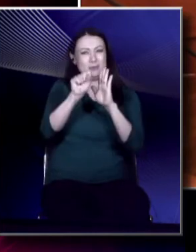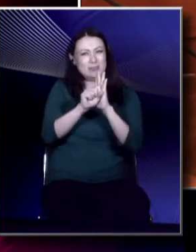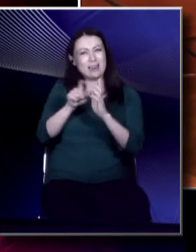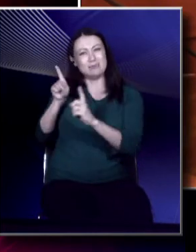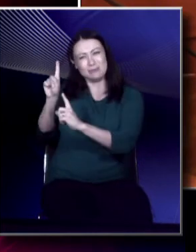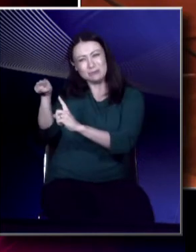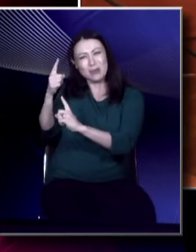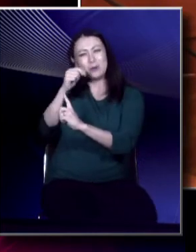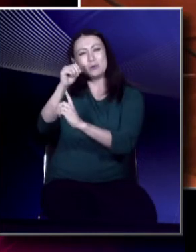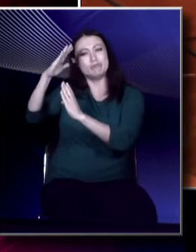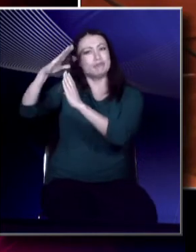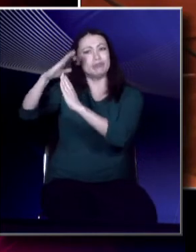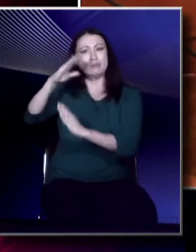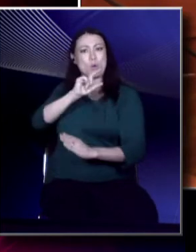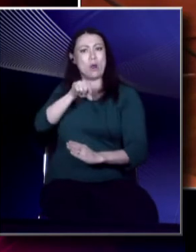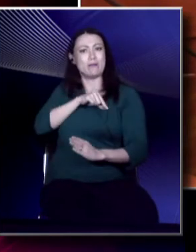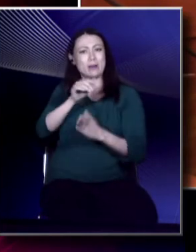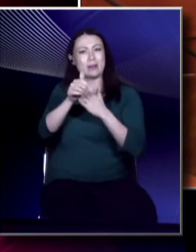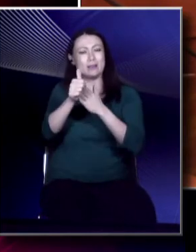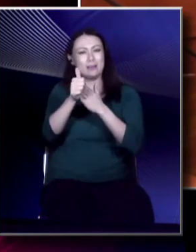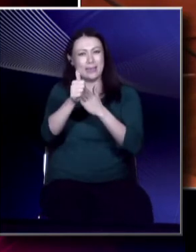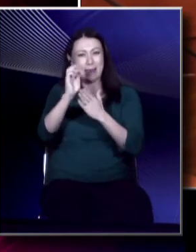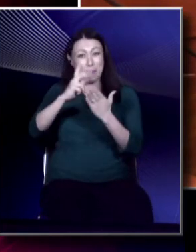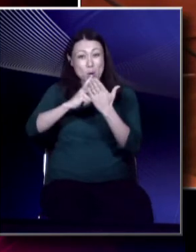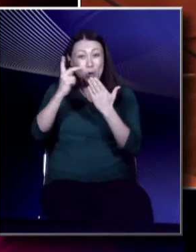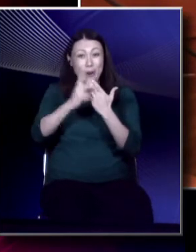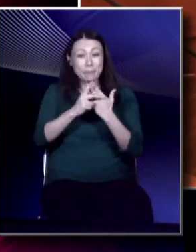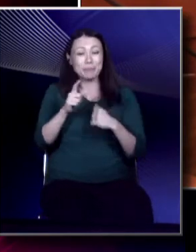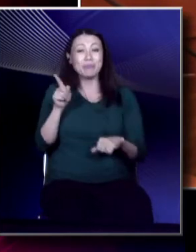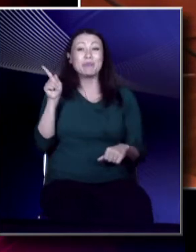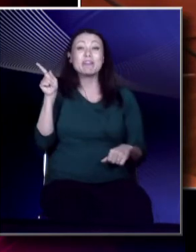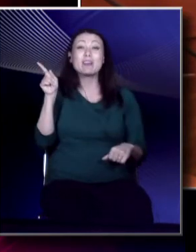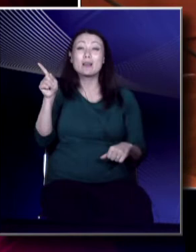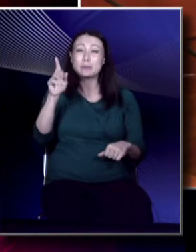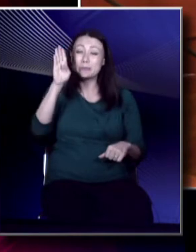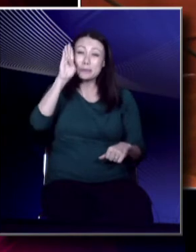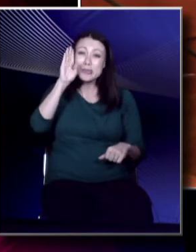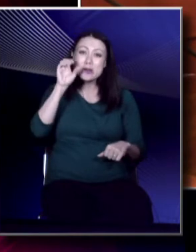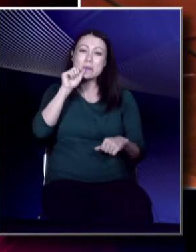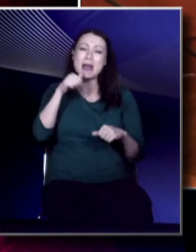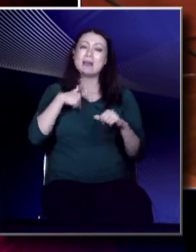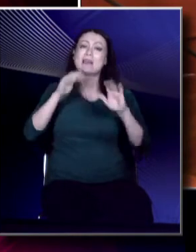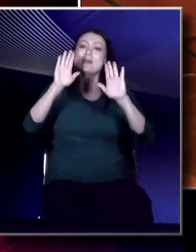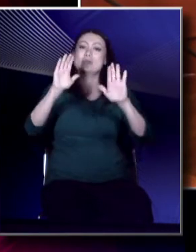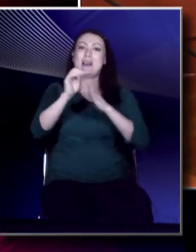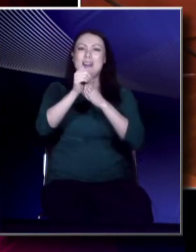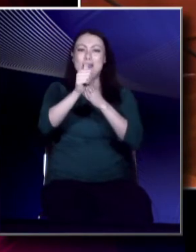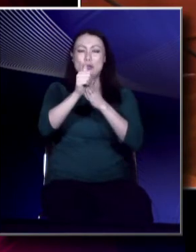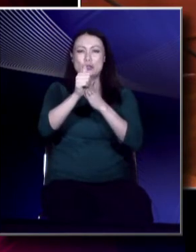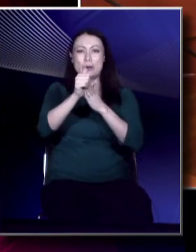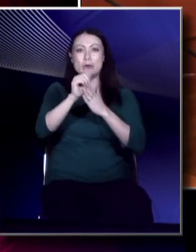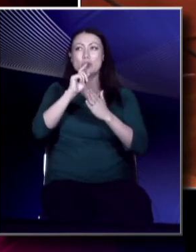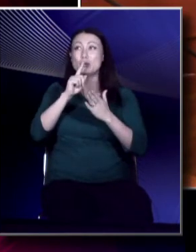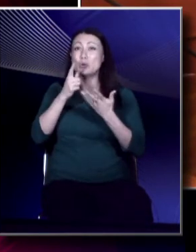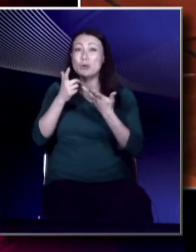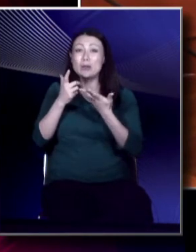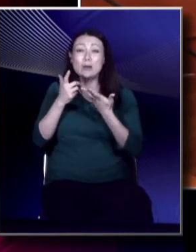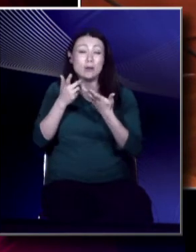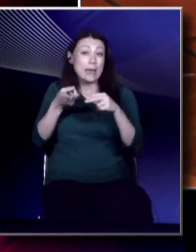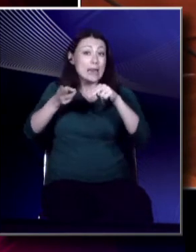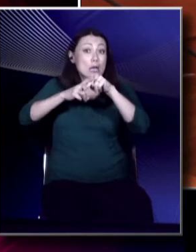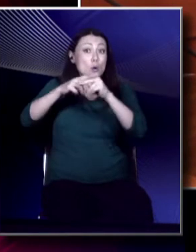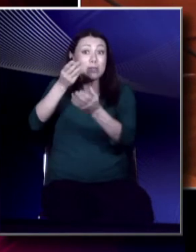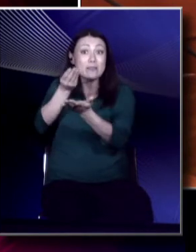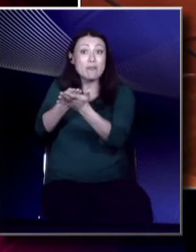program. Barb has demonstrated outstanding leadership in working towards increased funding to our Birth to